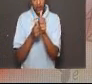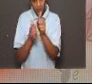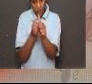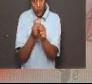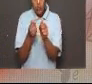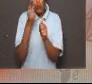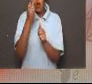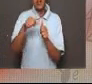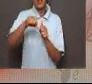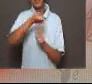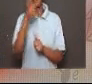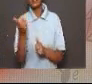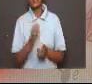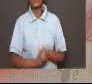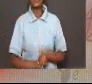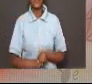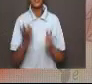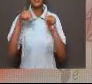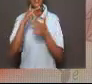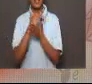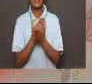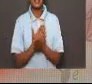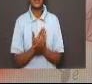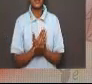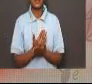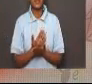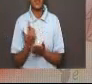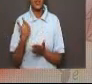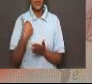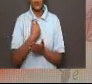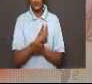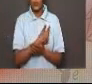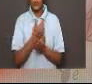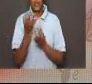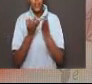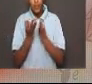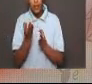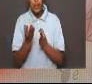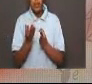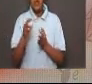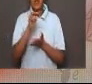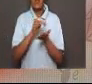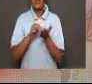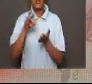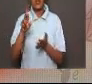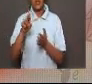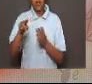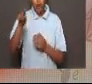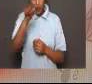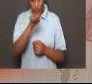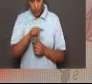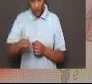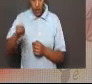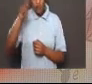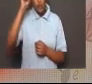another. In today's lesson, we will explain molecular orbital